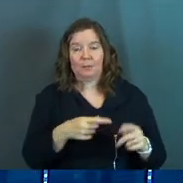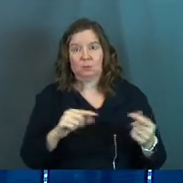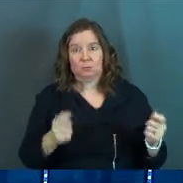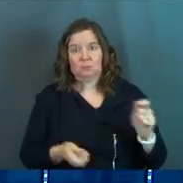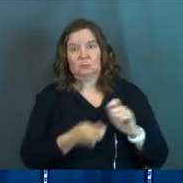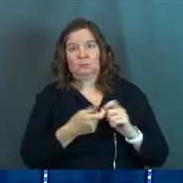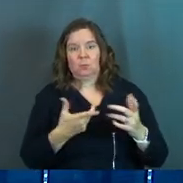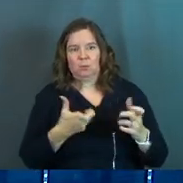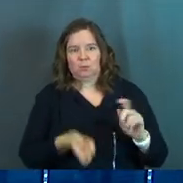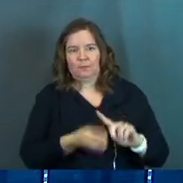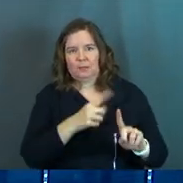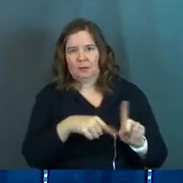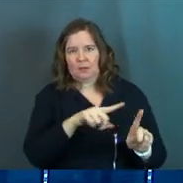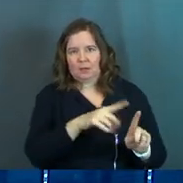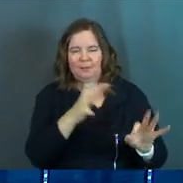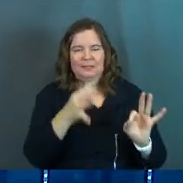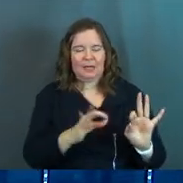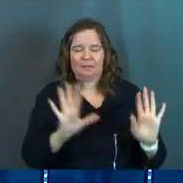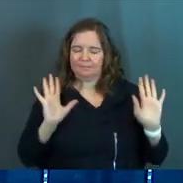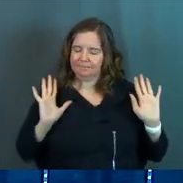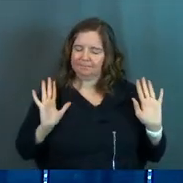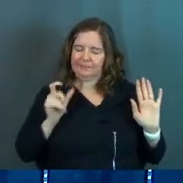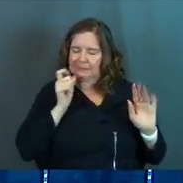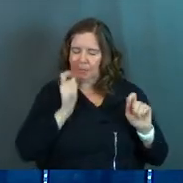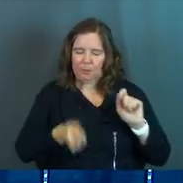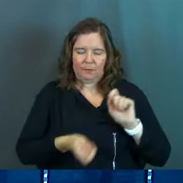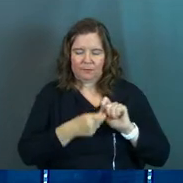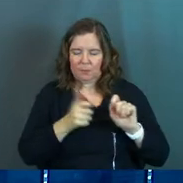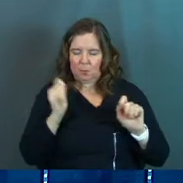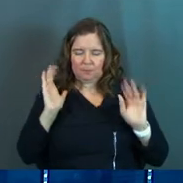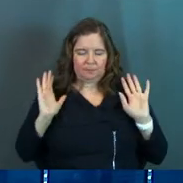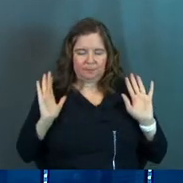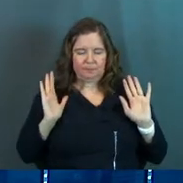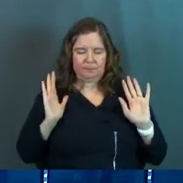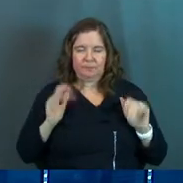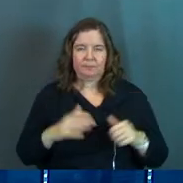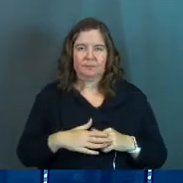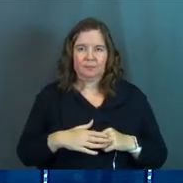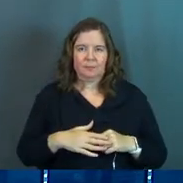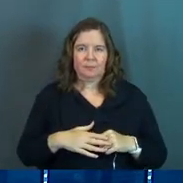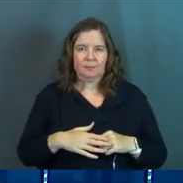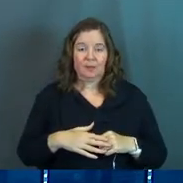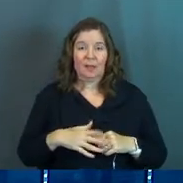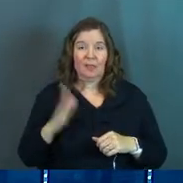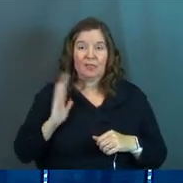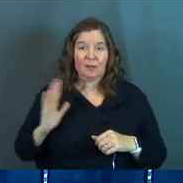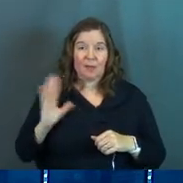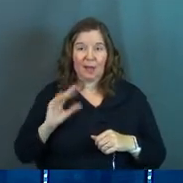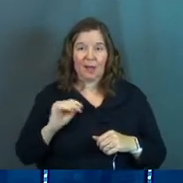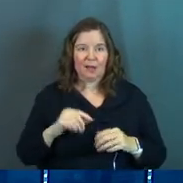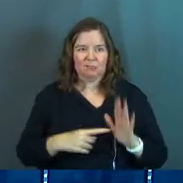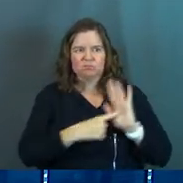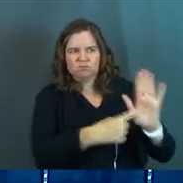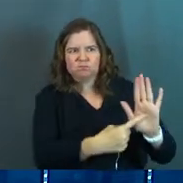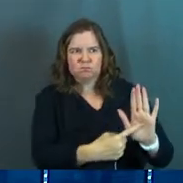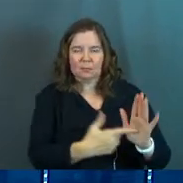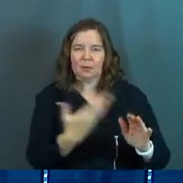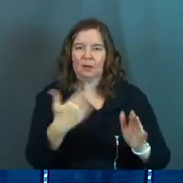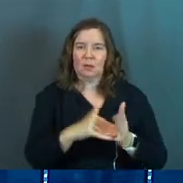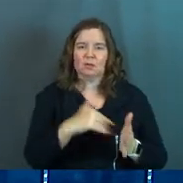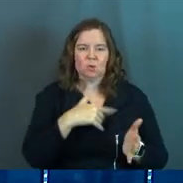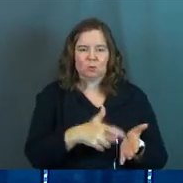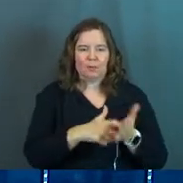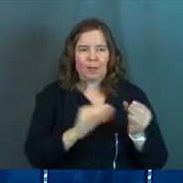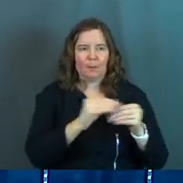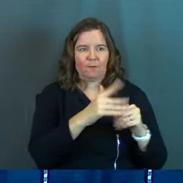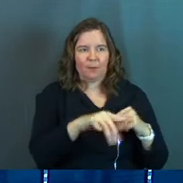pay. Decide they're not going to pay. Don't make them pay. Don't drag up the past ever with them. Don't demand more from them than